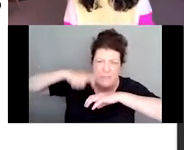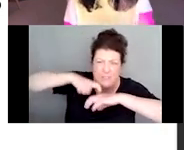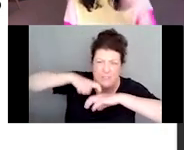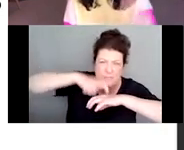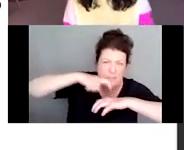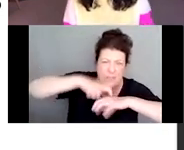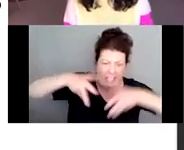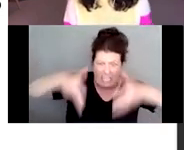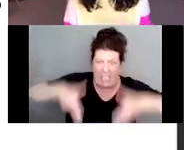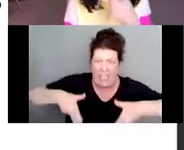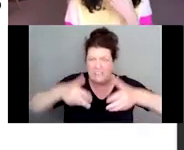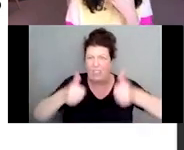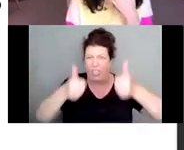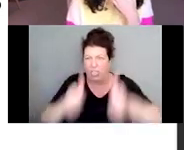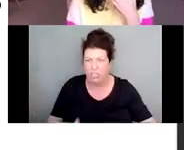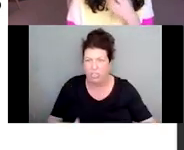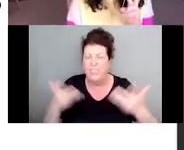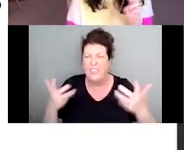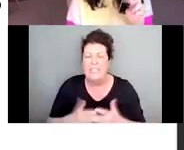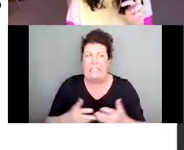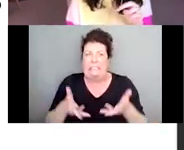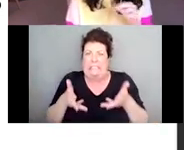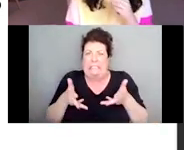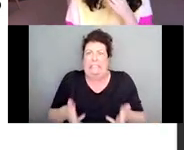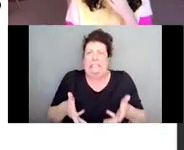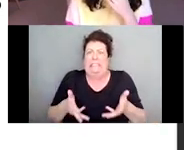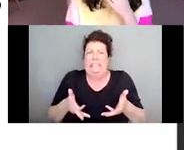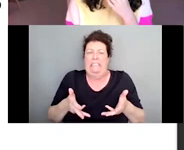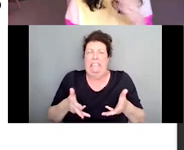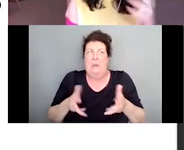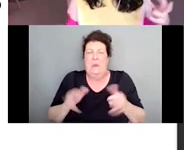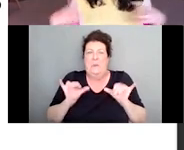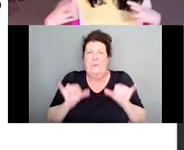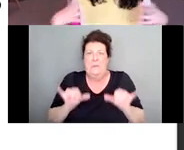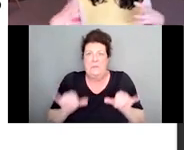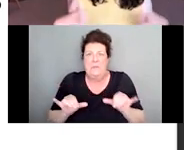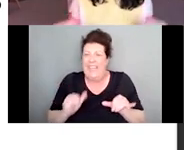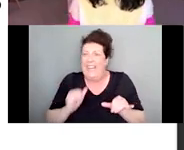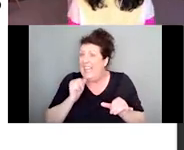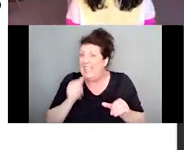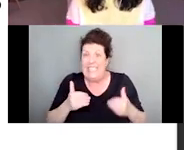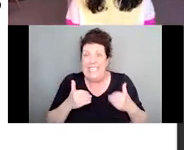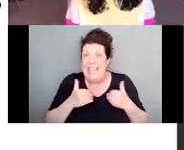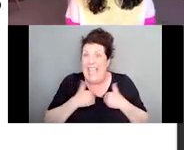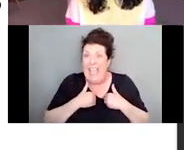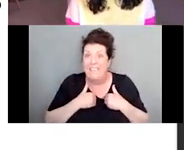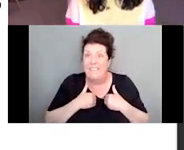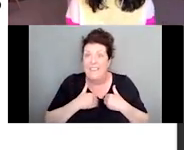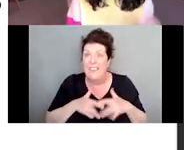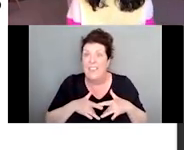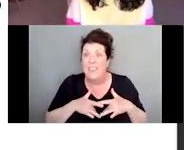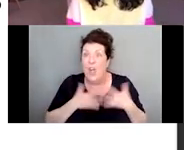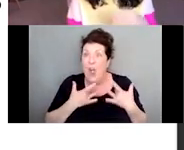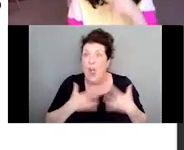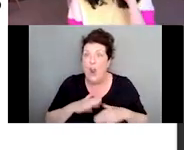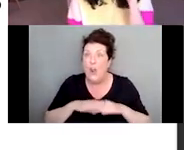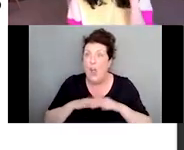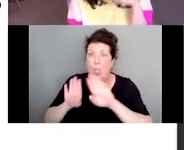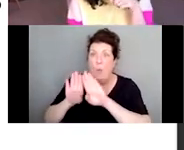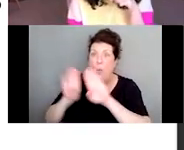actually didn't have this, um, this like the heart on the, on the wall. Like I knew there would be a miscommunication. Um, and I panicked. So